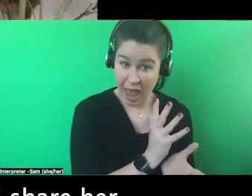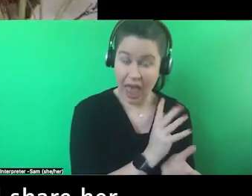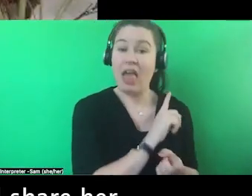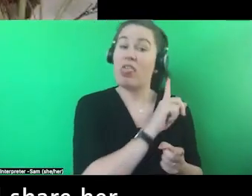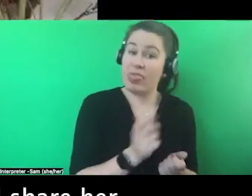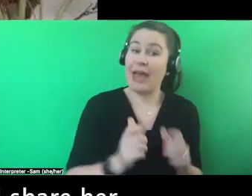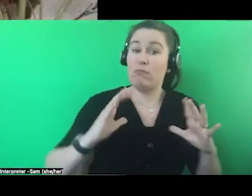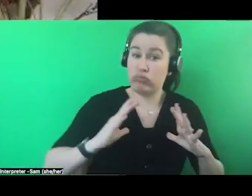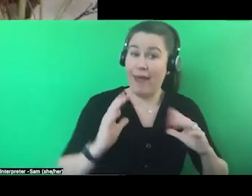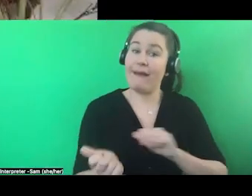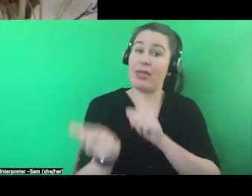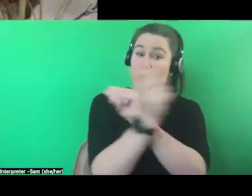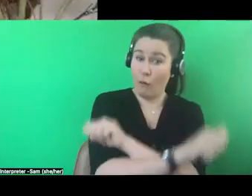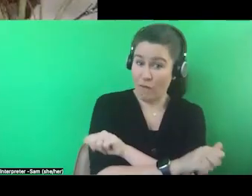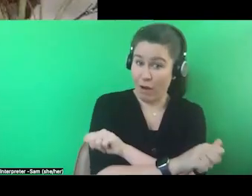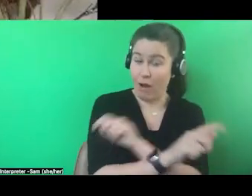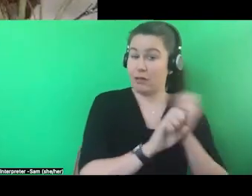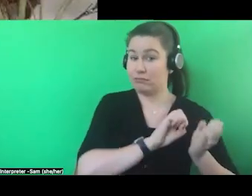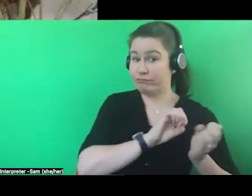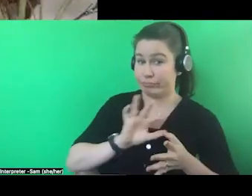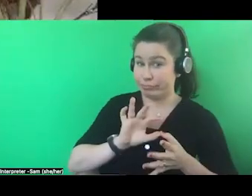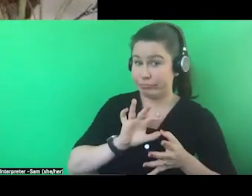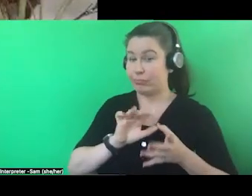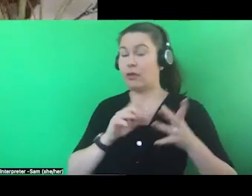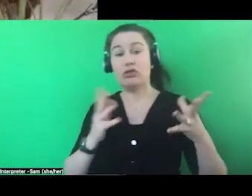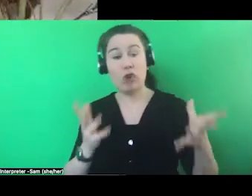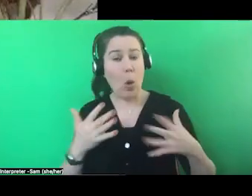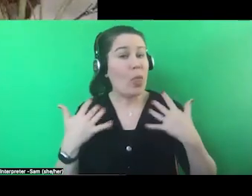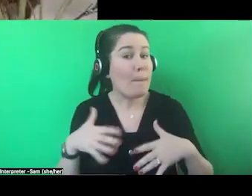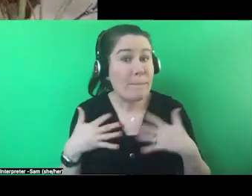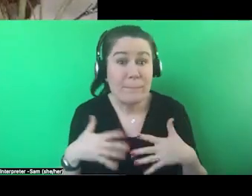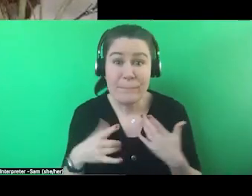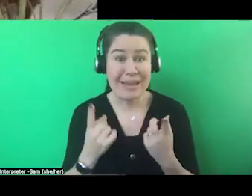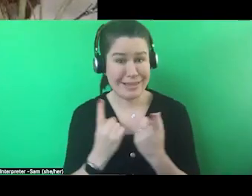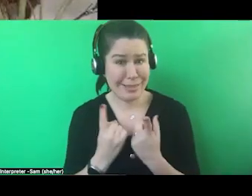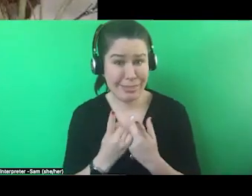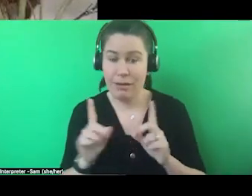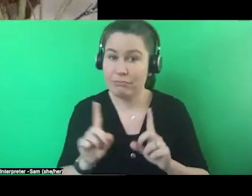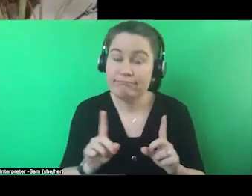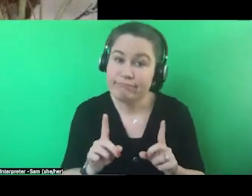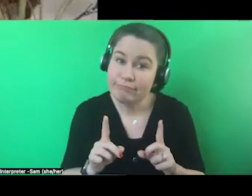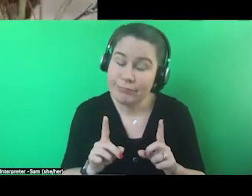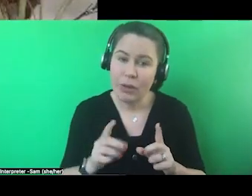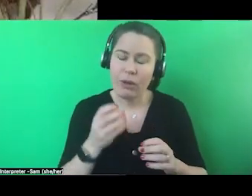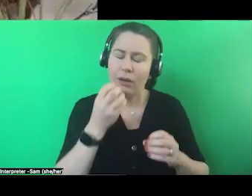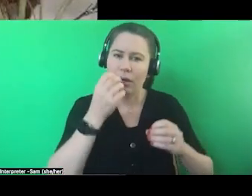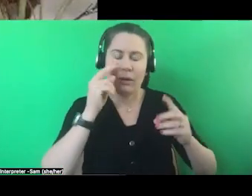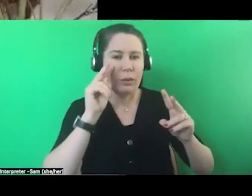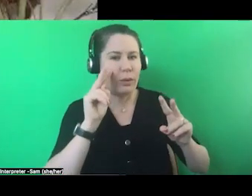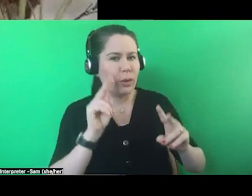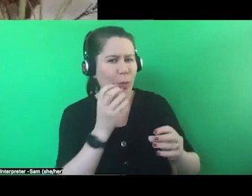her practice. So the most amazing thing was that it was so beautiful